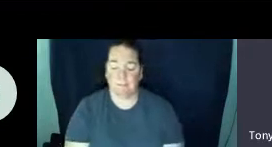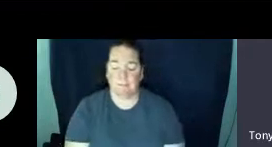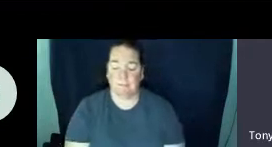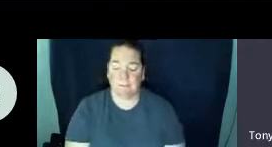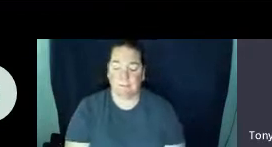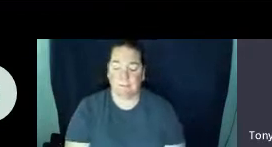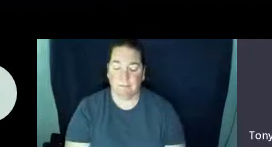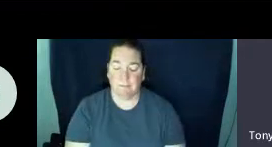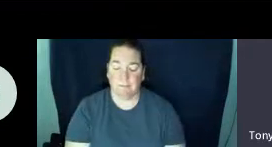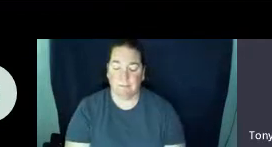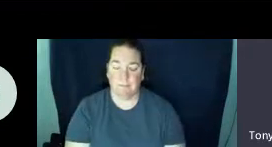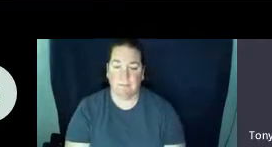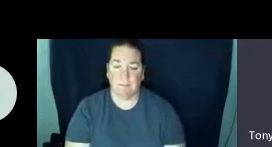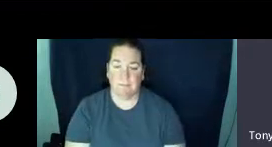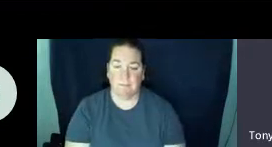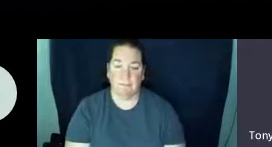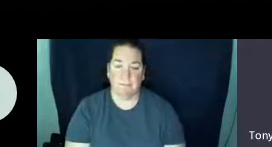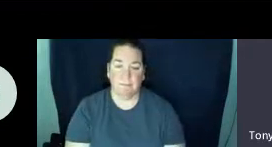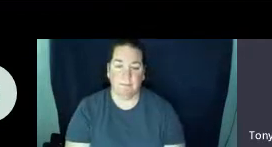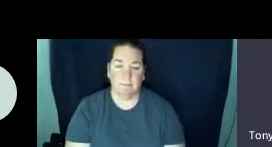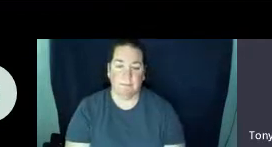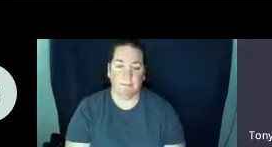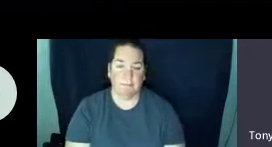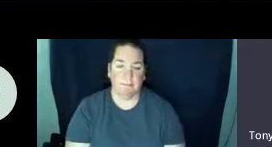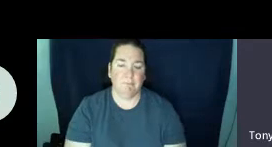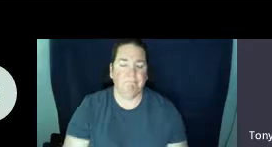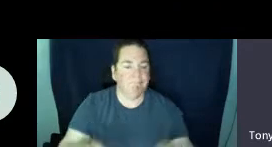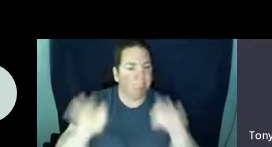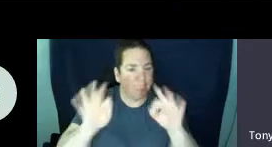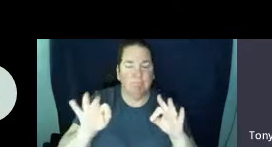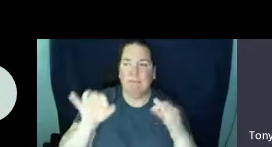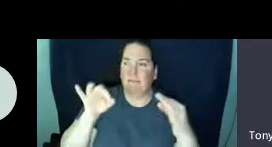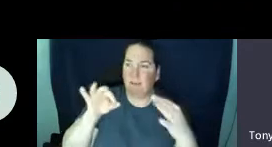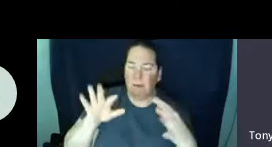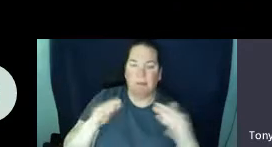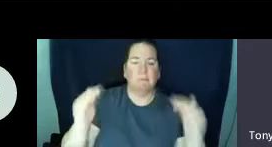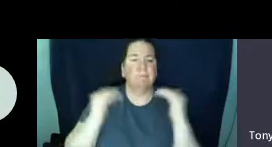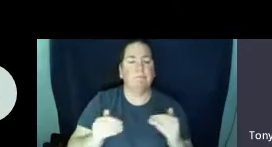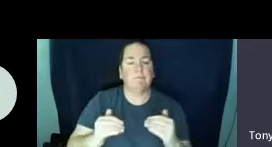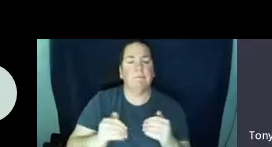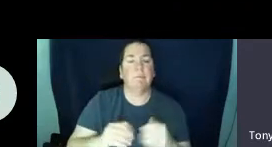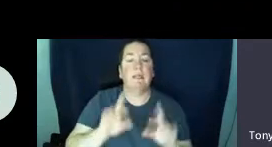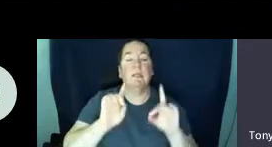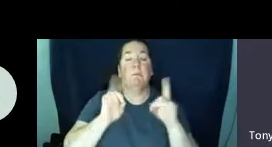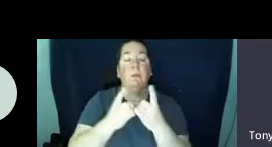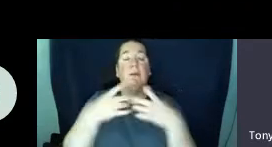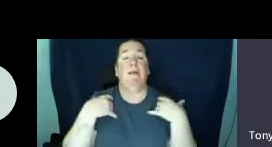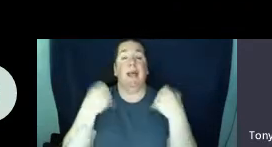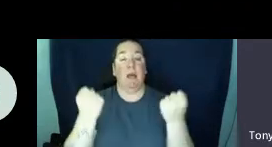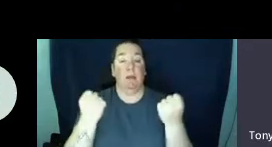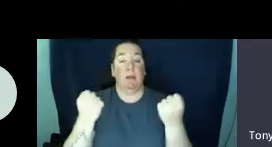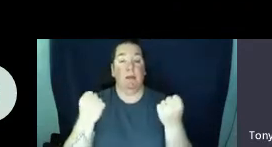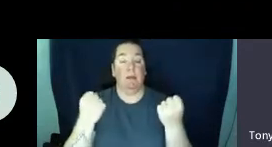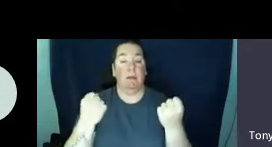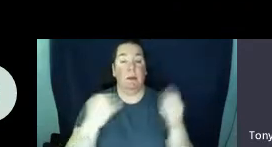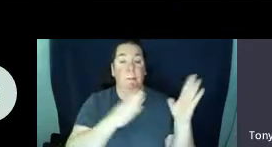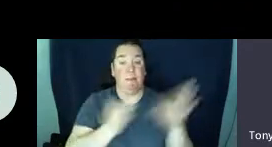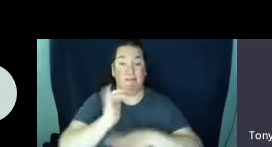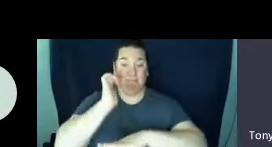Awesome. Thank you both. Really important feedback. So the next question is, does the Department of Health have a plan